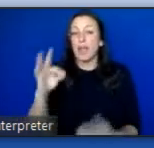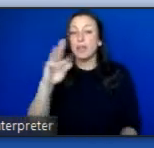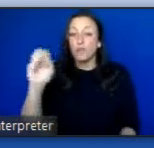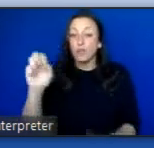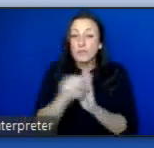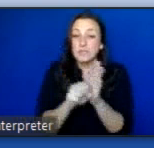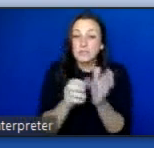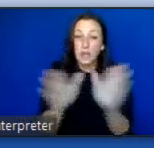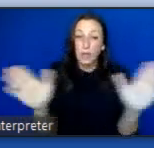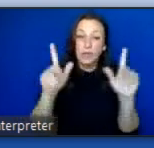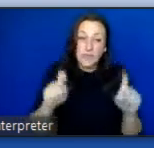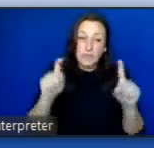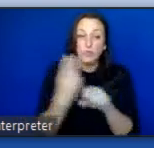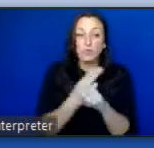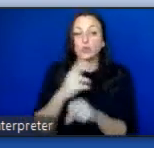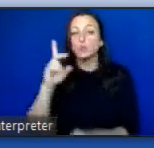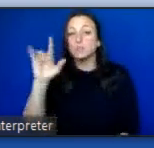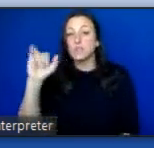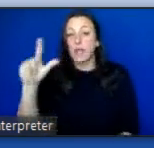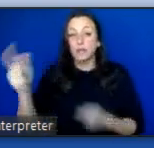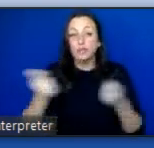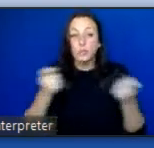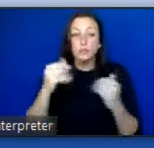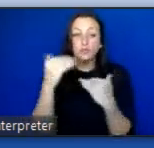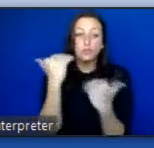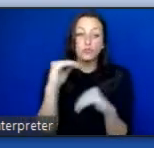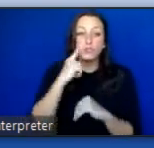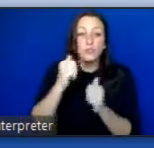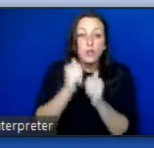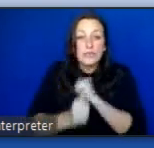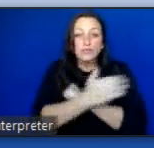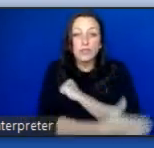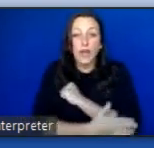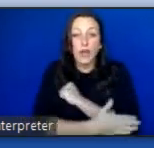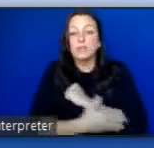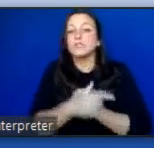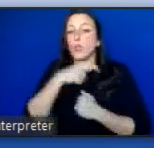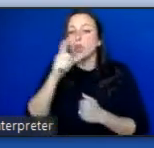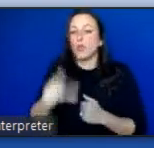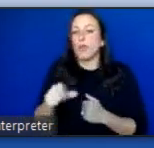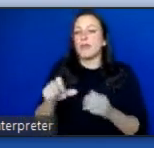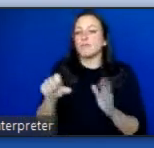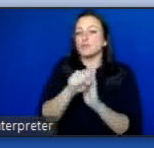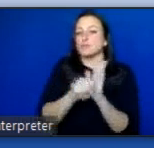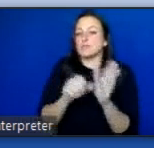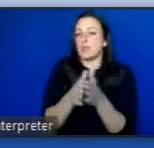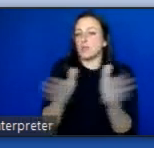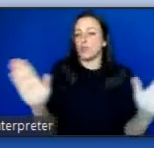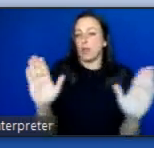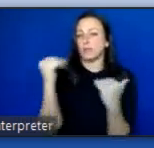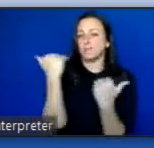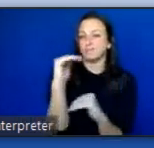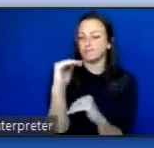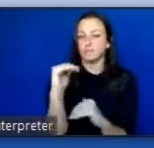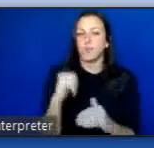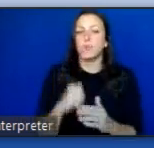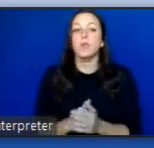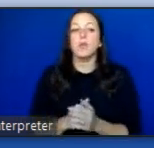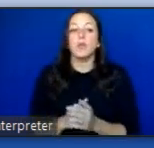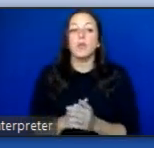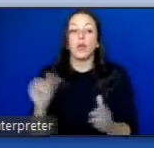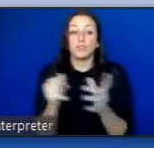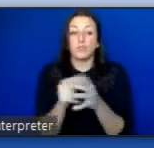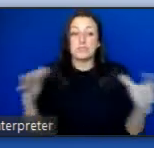the dial framework to manage restrictions on a county level, so we didn't have to do statewide restrictions. The scaling of an